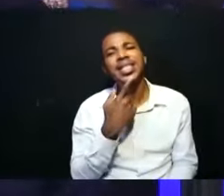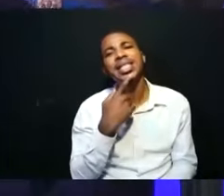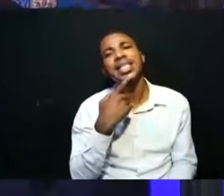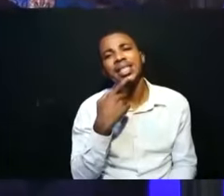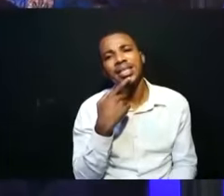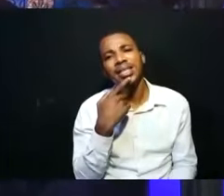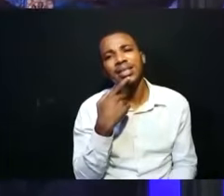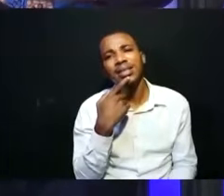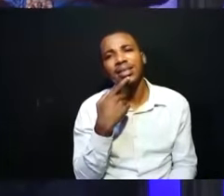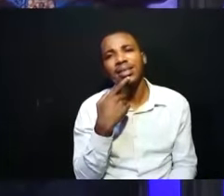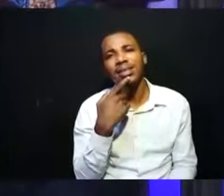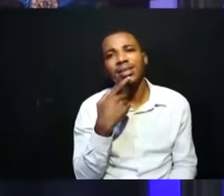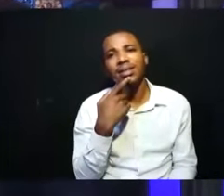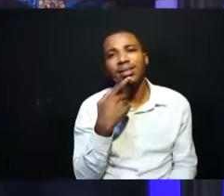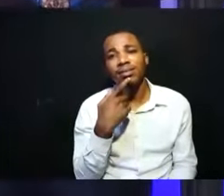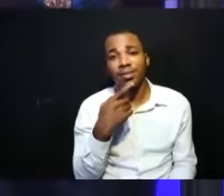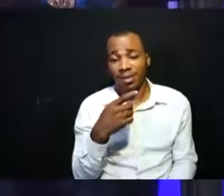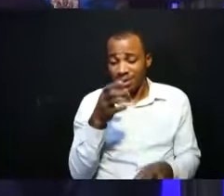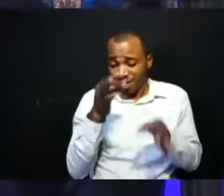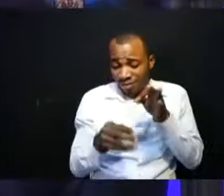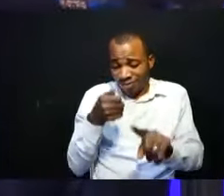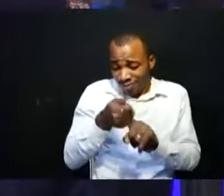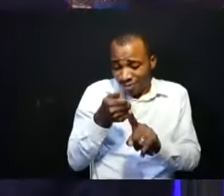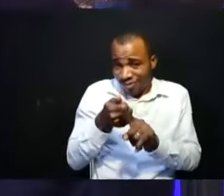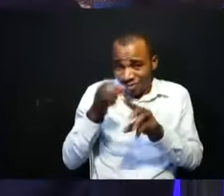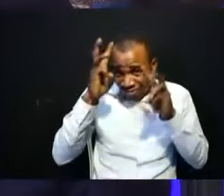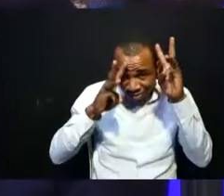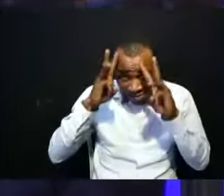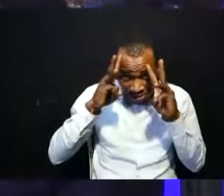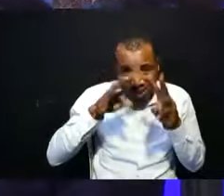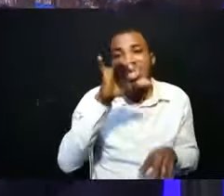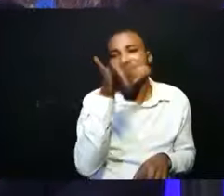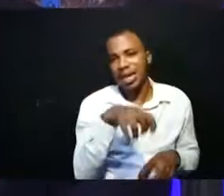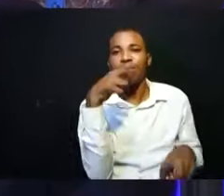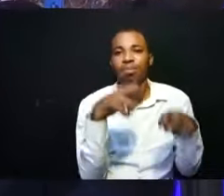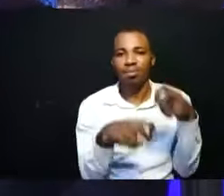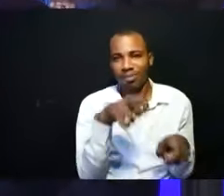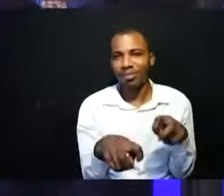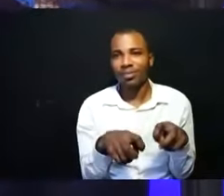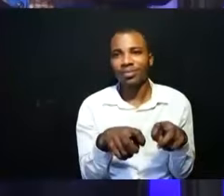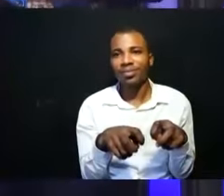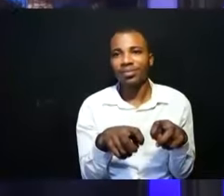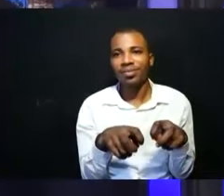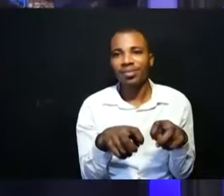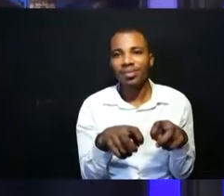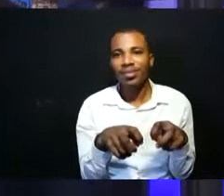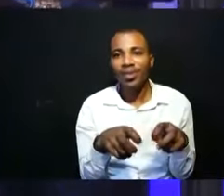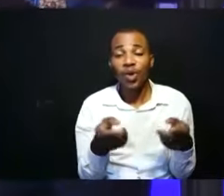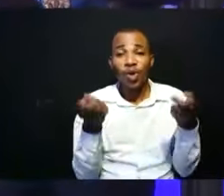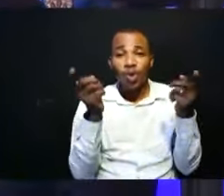saying. Worrying itself is a problem. But when you worry and you